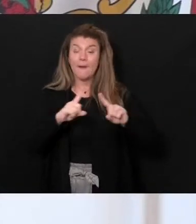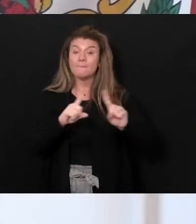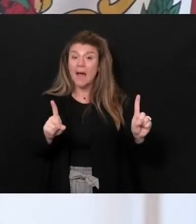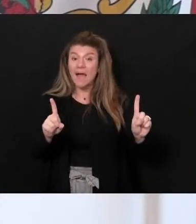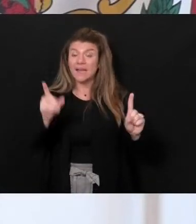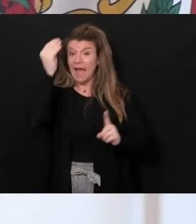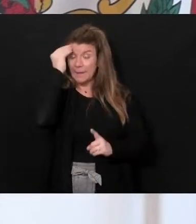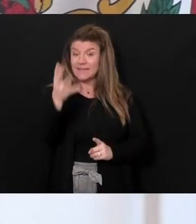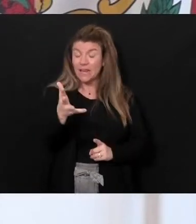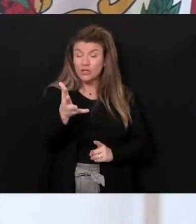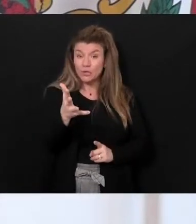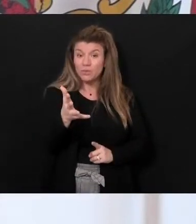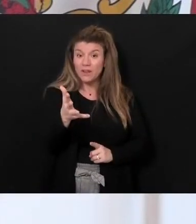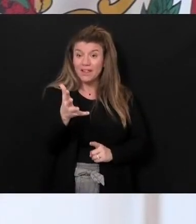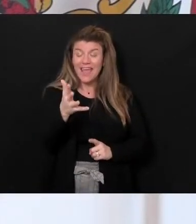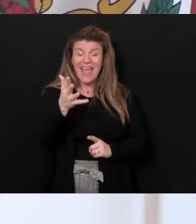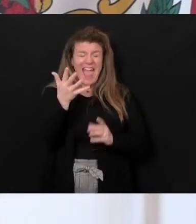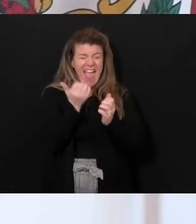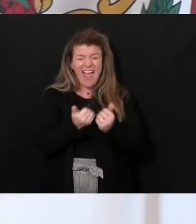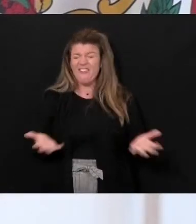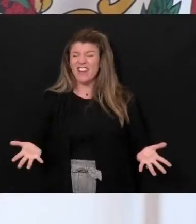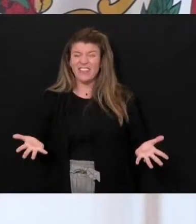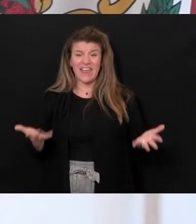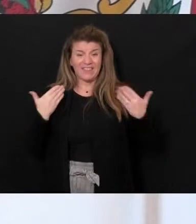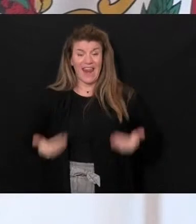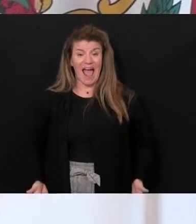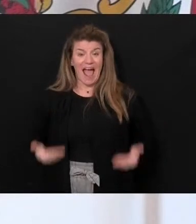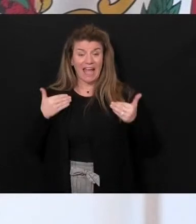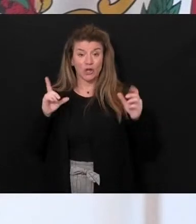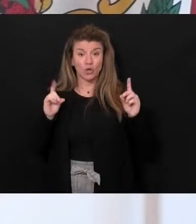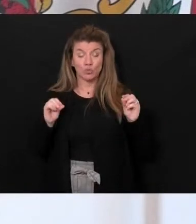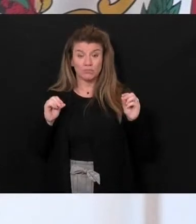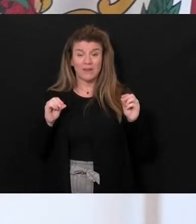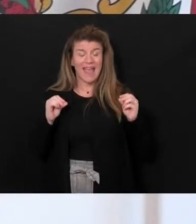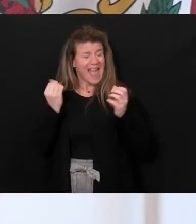you, all that I can possibly do,